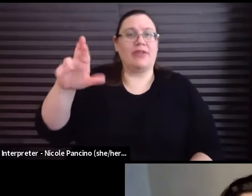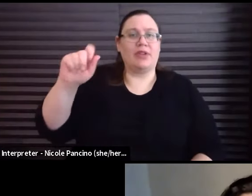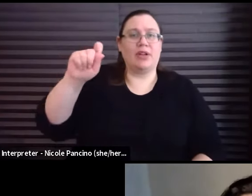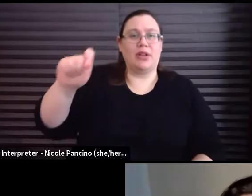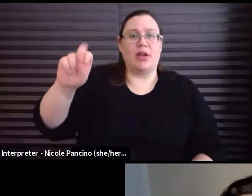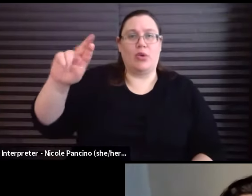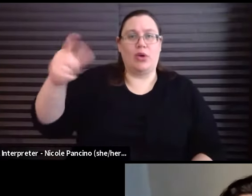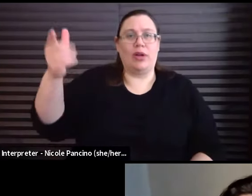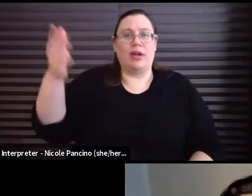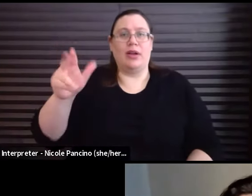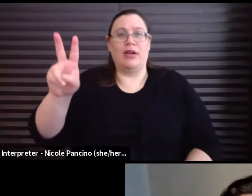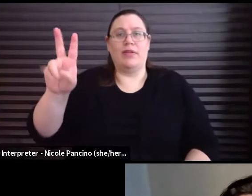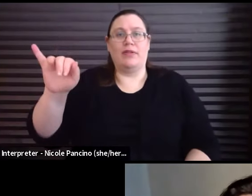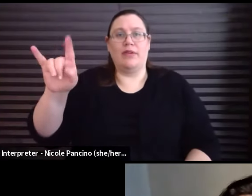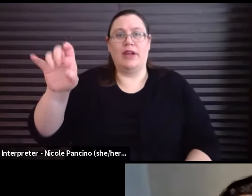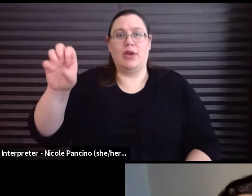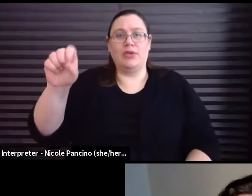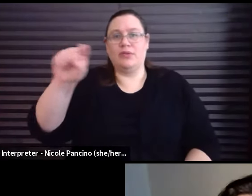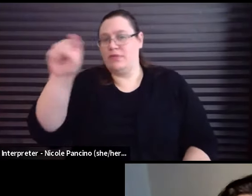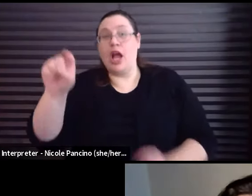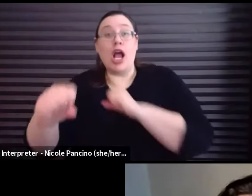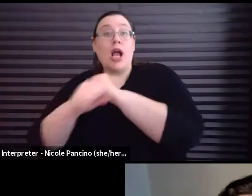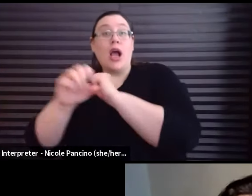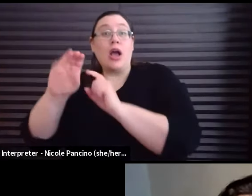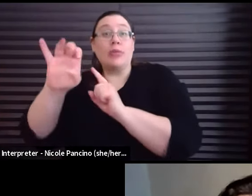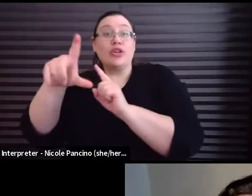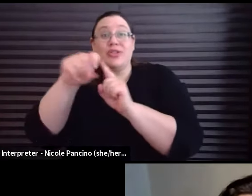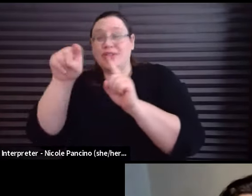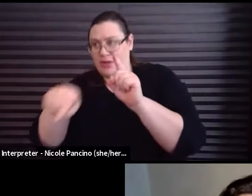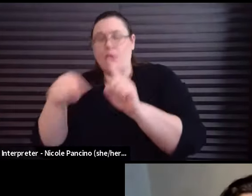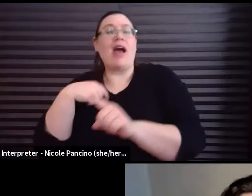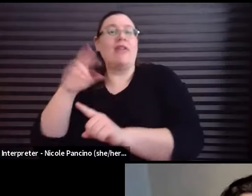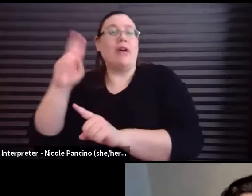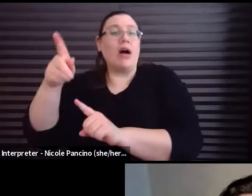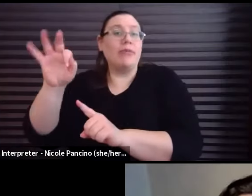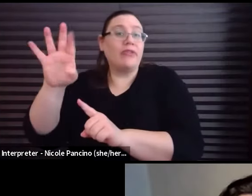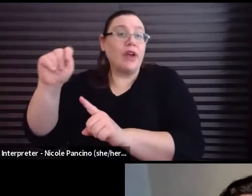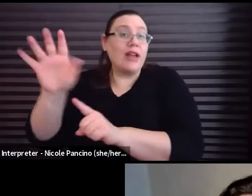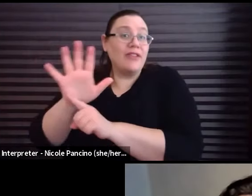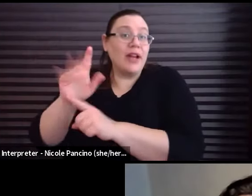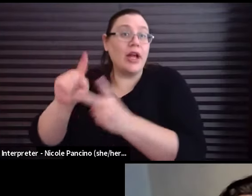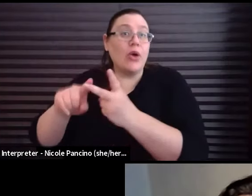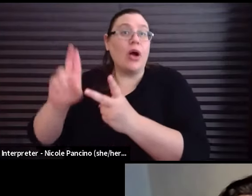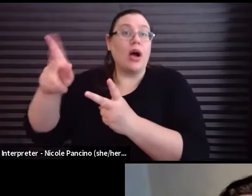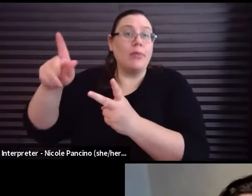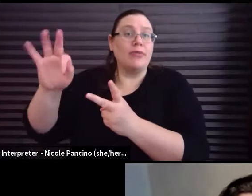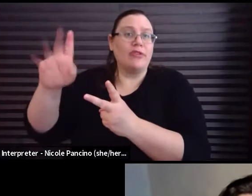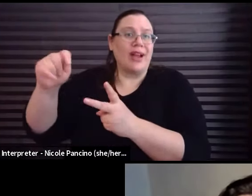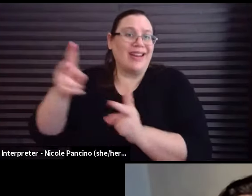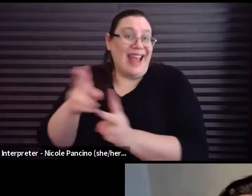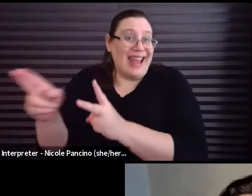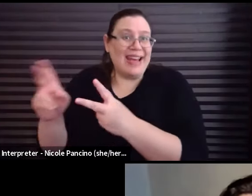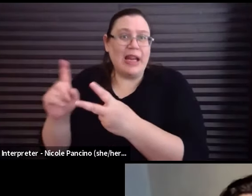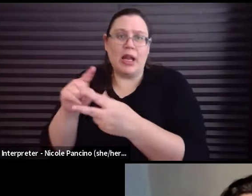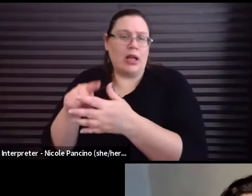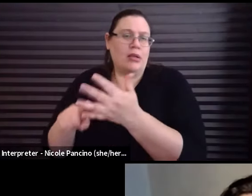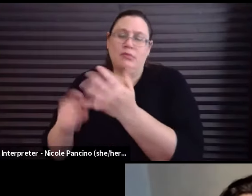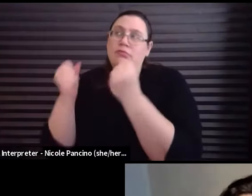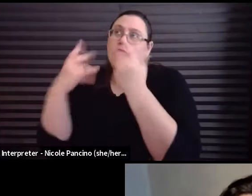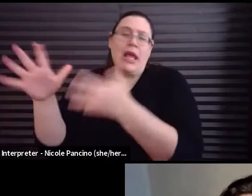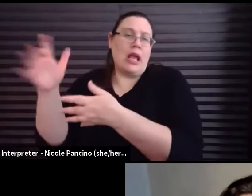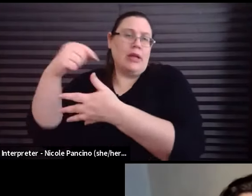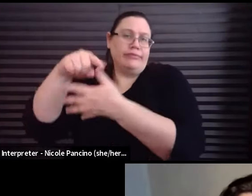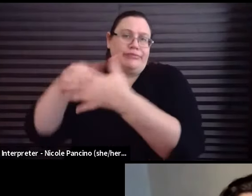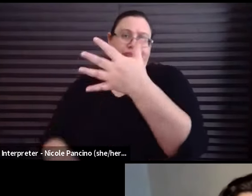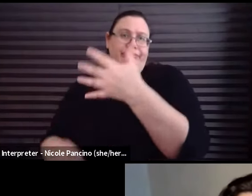sagaftra.org/videos, click on commercials. We have an upfront video. We have an upfront editing video. There's a ton of videos that we've